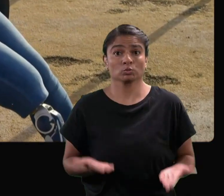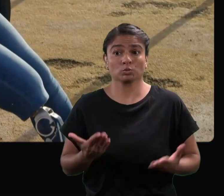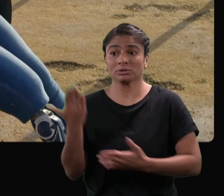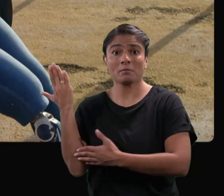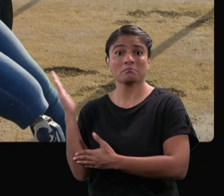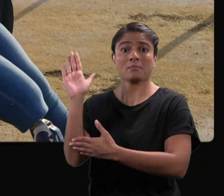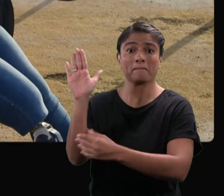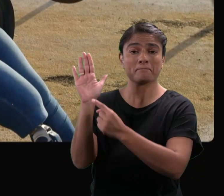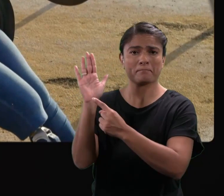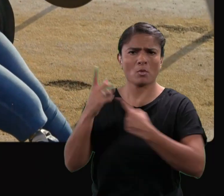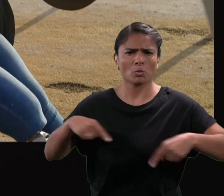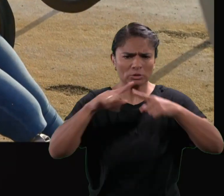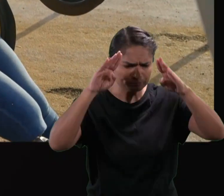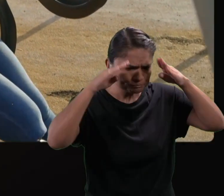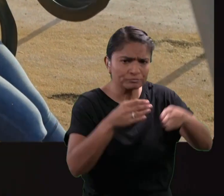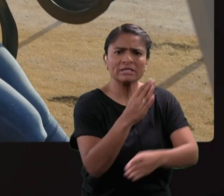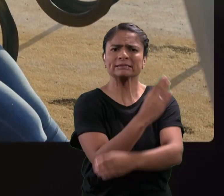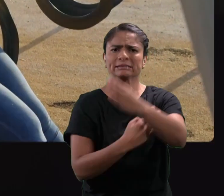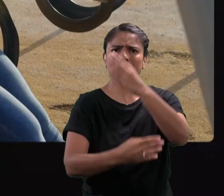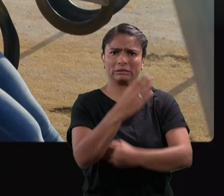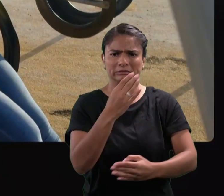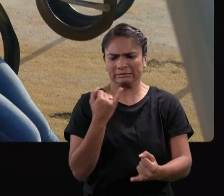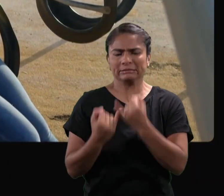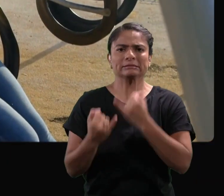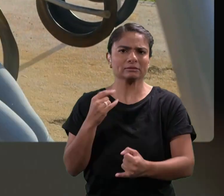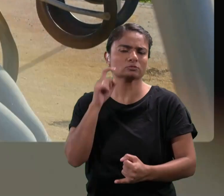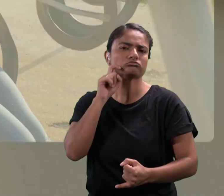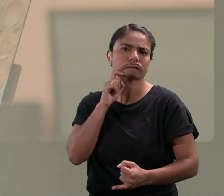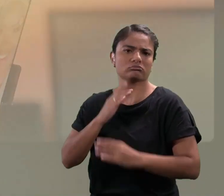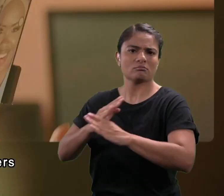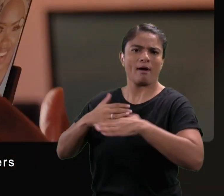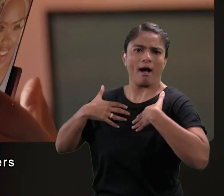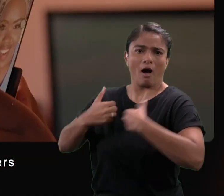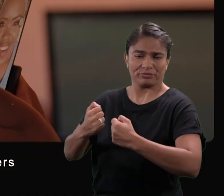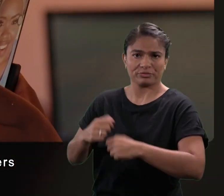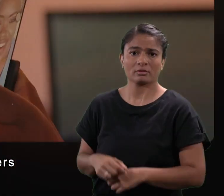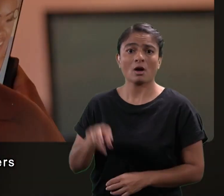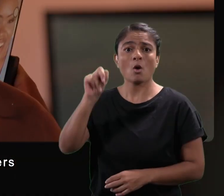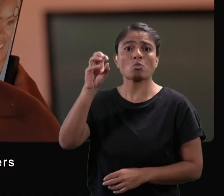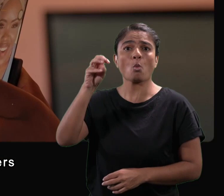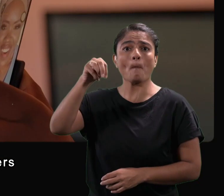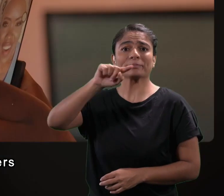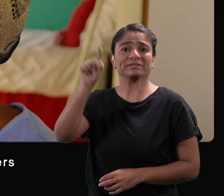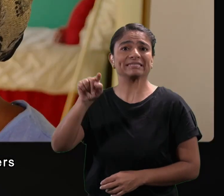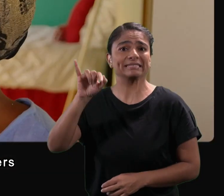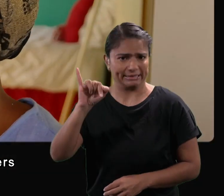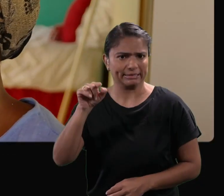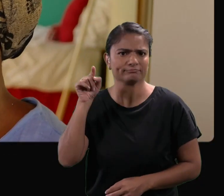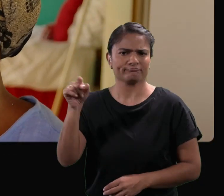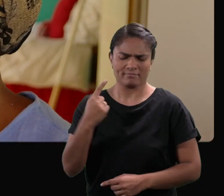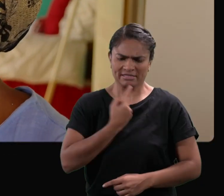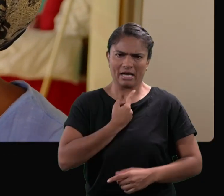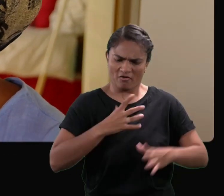In today's program, we focus on disability and sexual reproductive health. We speak to Nobathembu